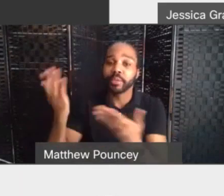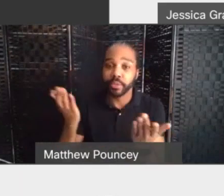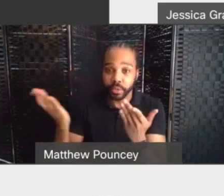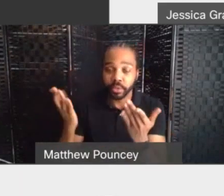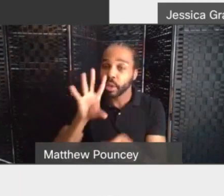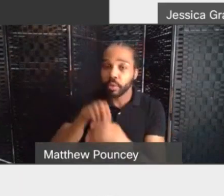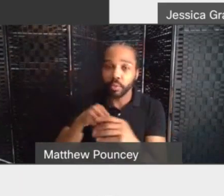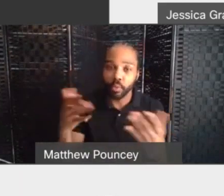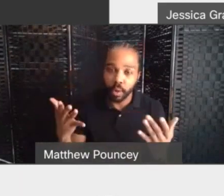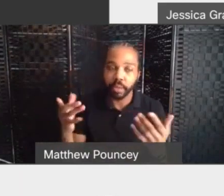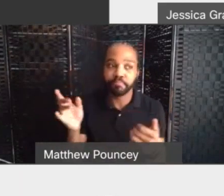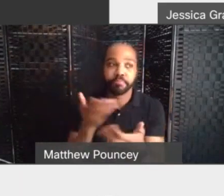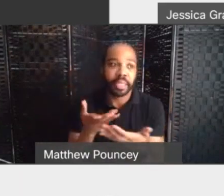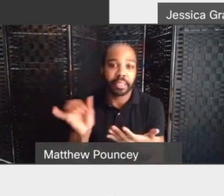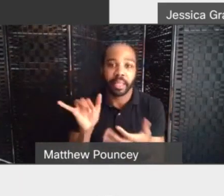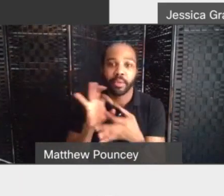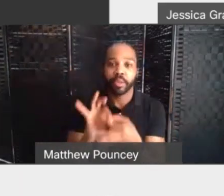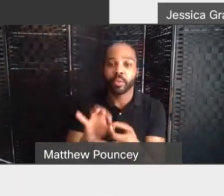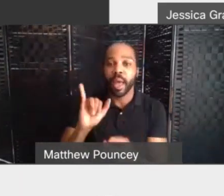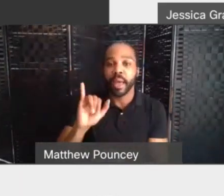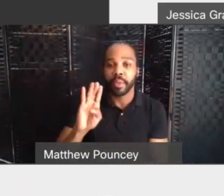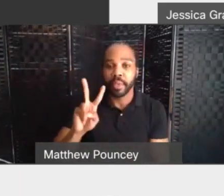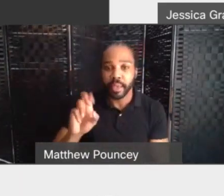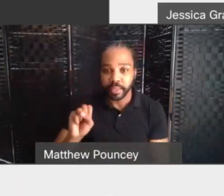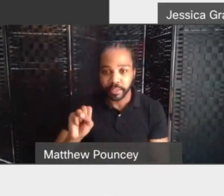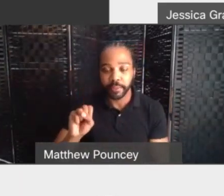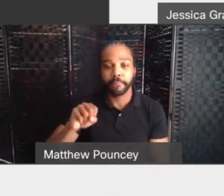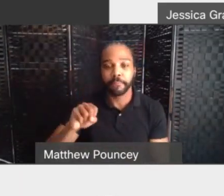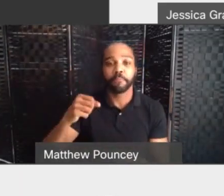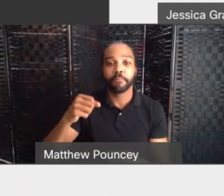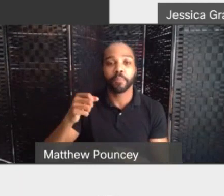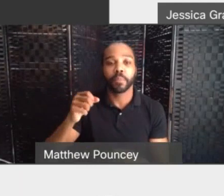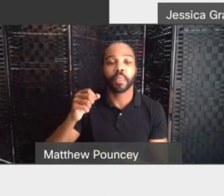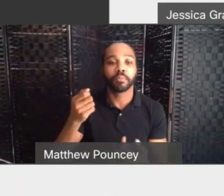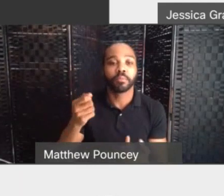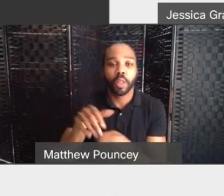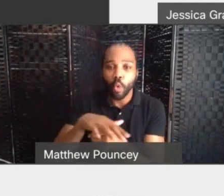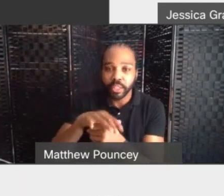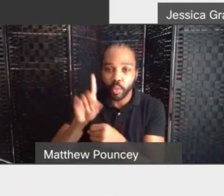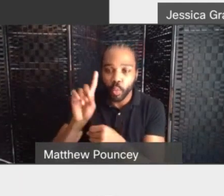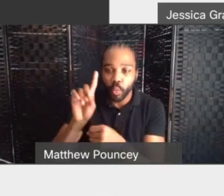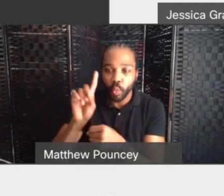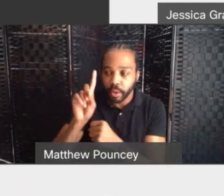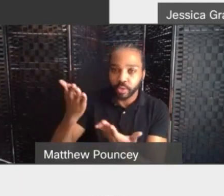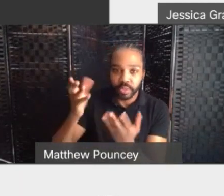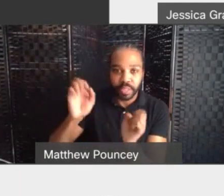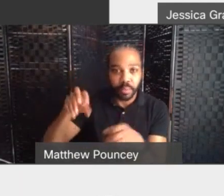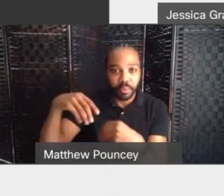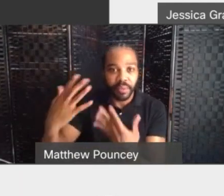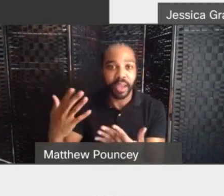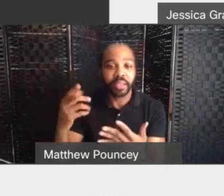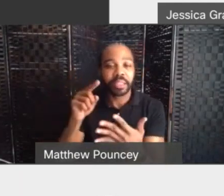including things related to IDS, location that services can be provided, and these kinds of issues.